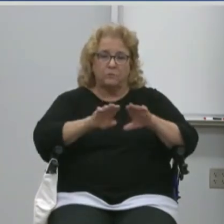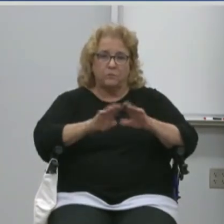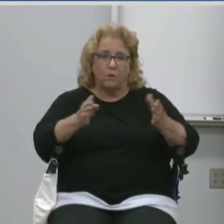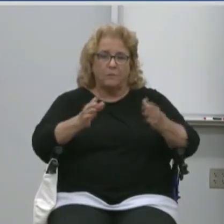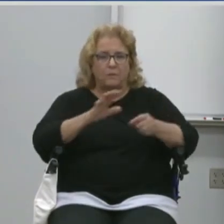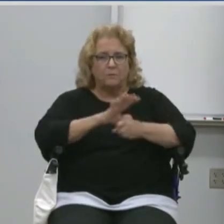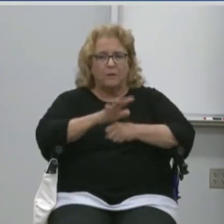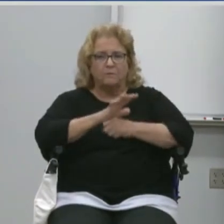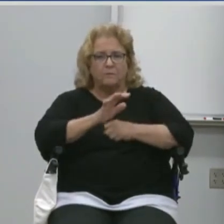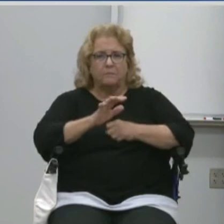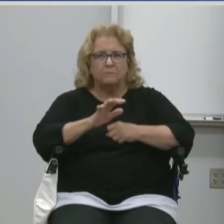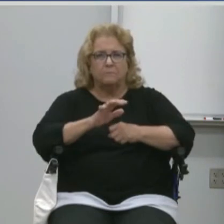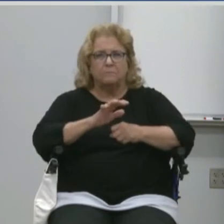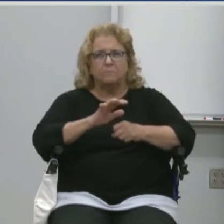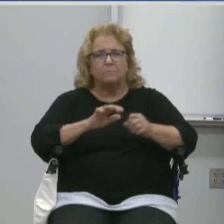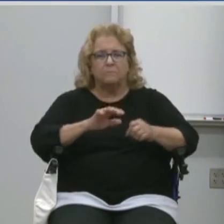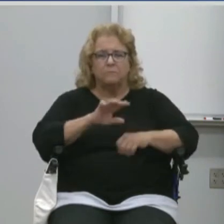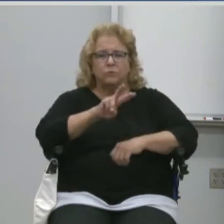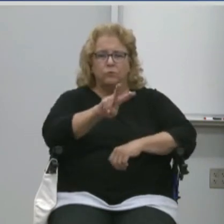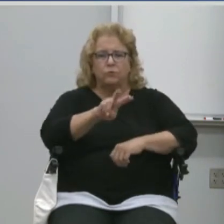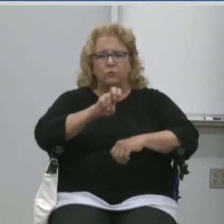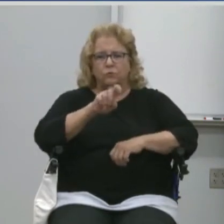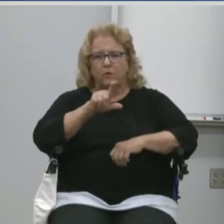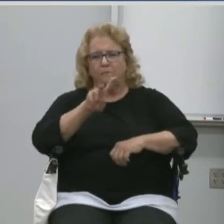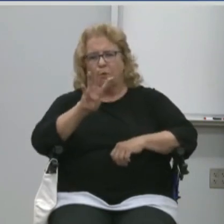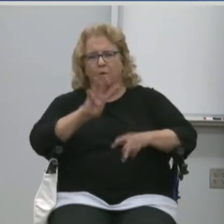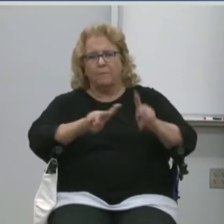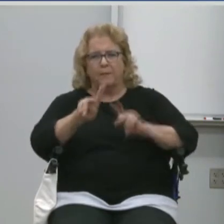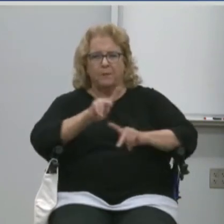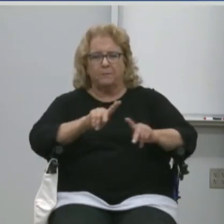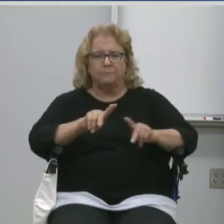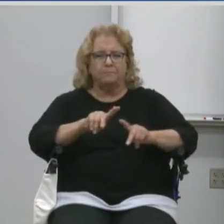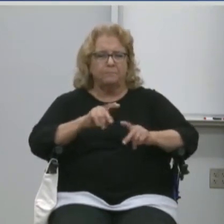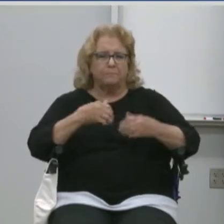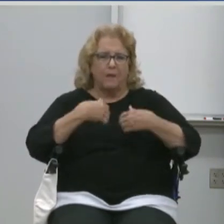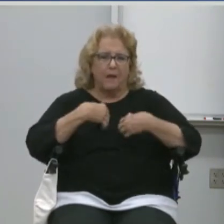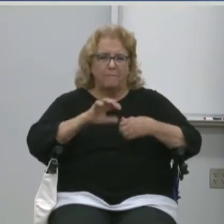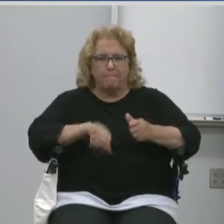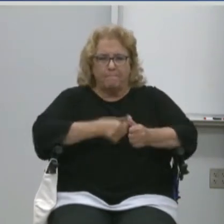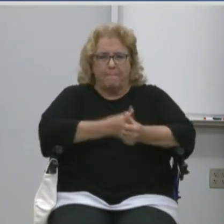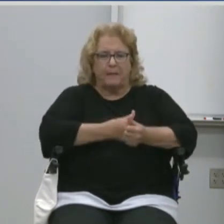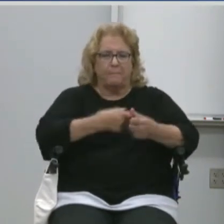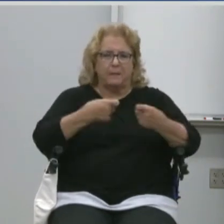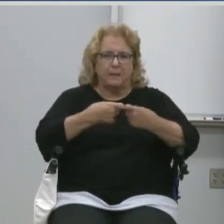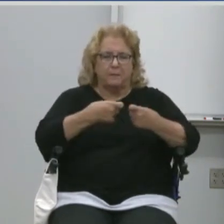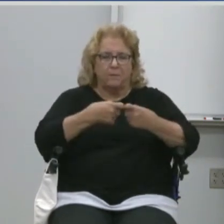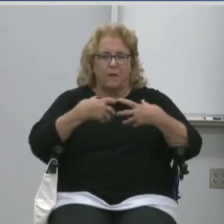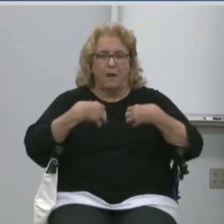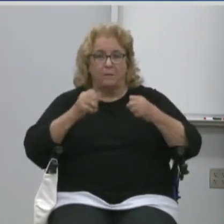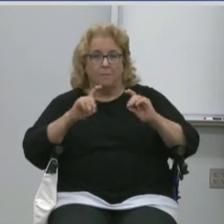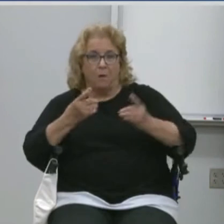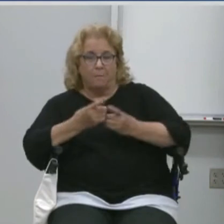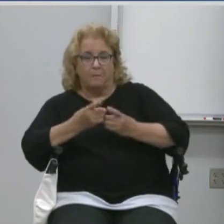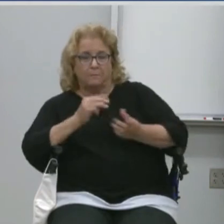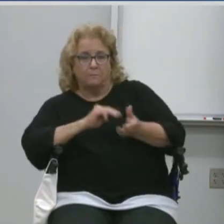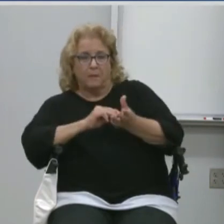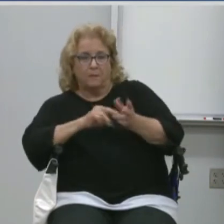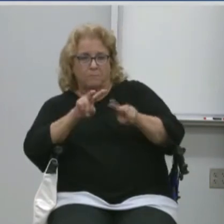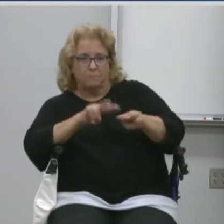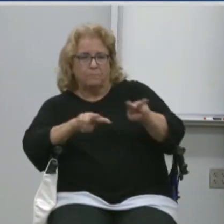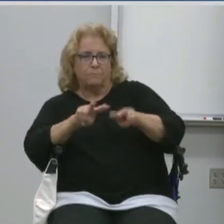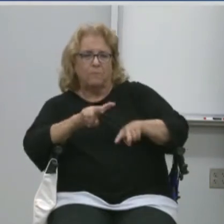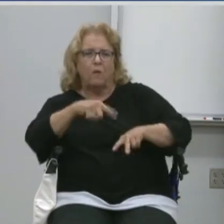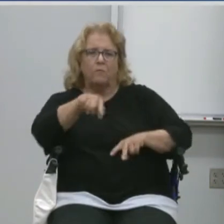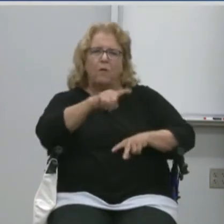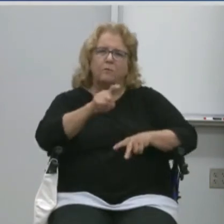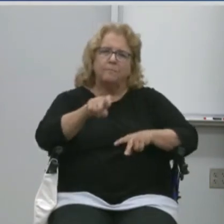enough to accommodate about 224 individuals. Again, generator powered. Health department provides the medical oversight. And so those